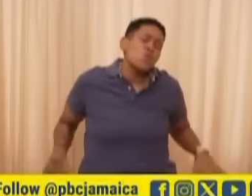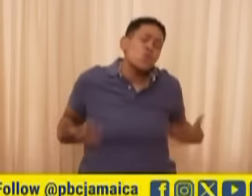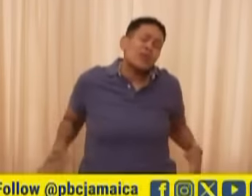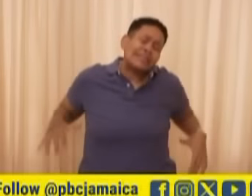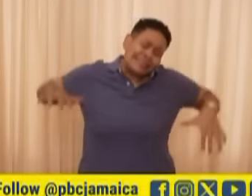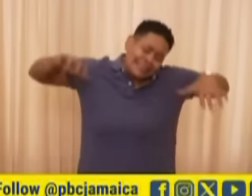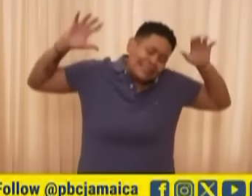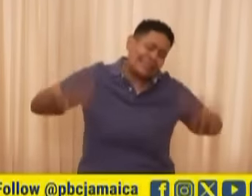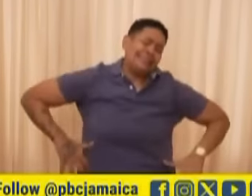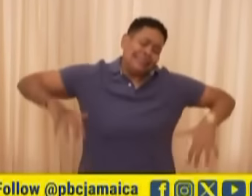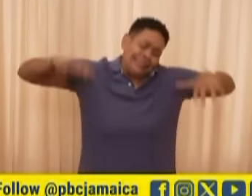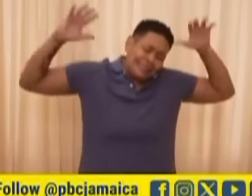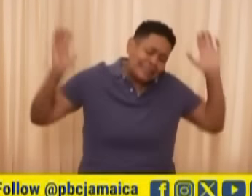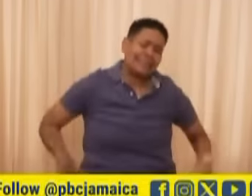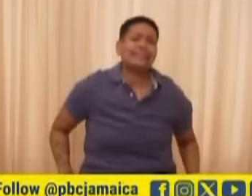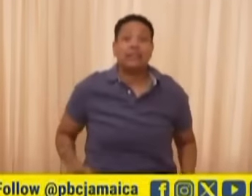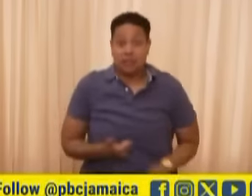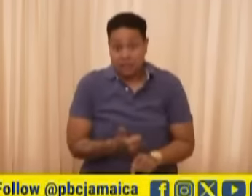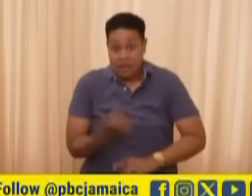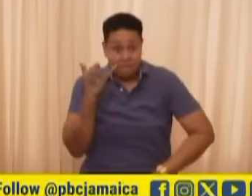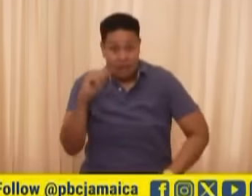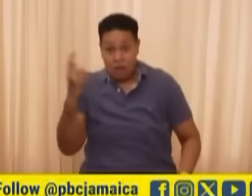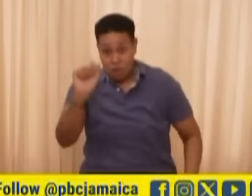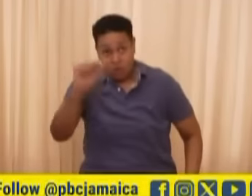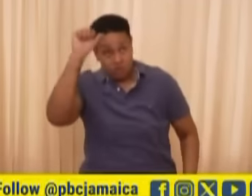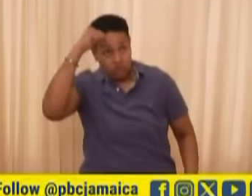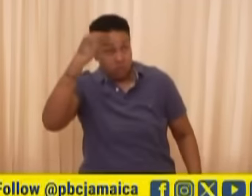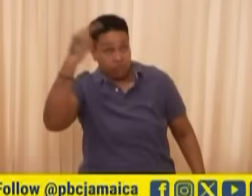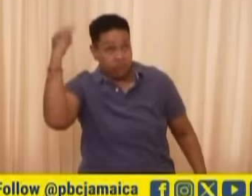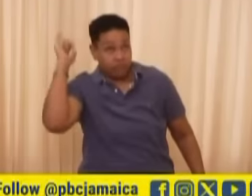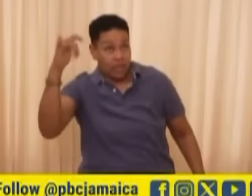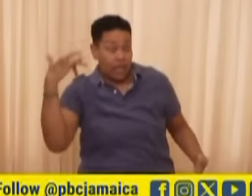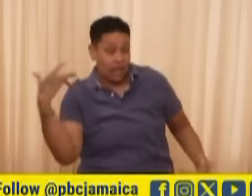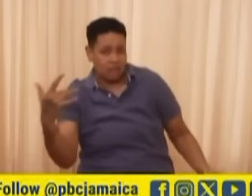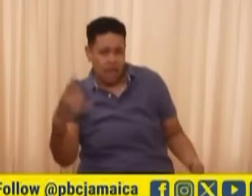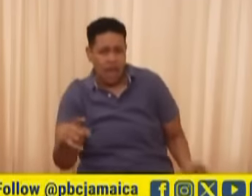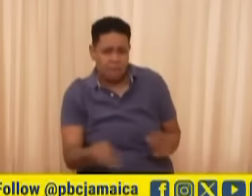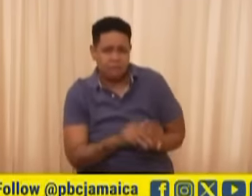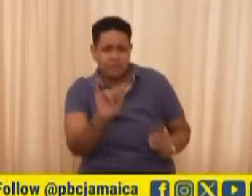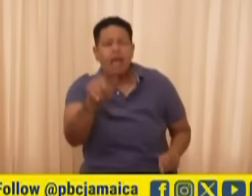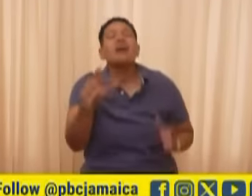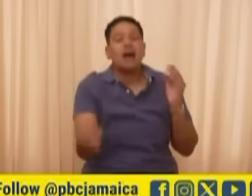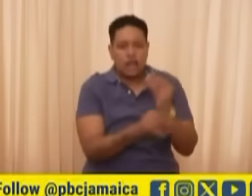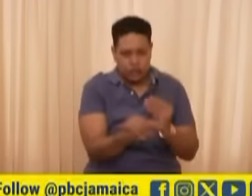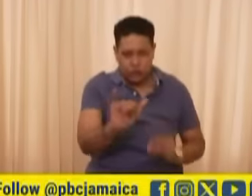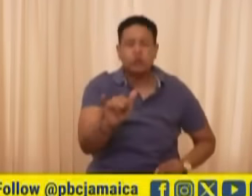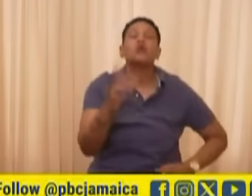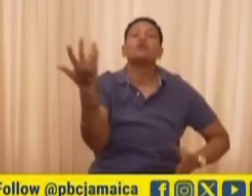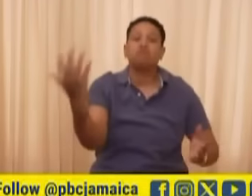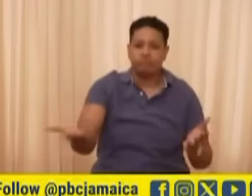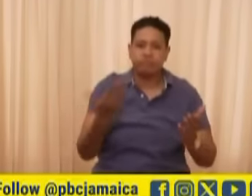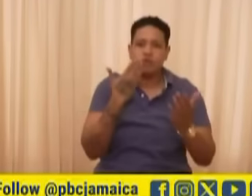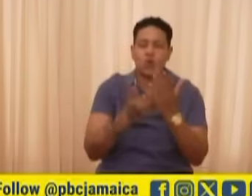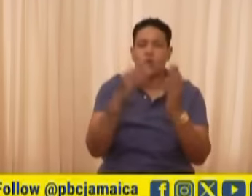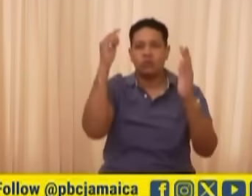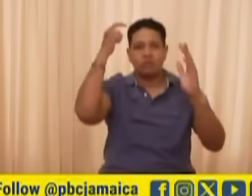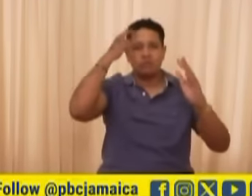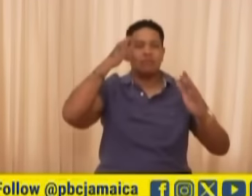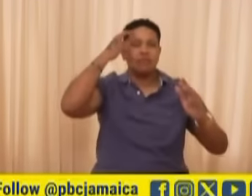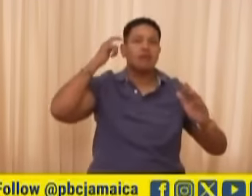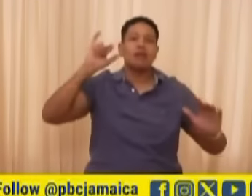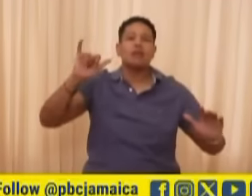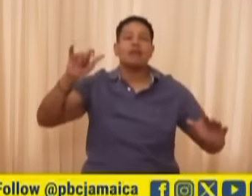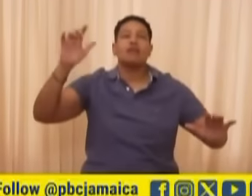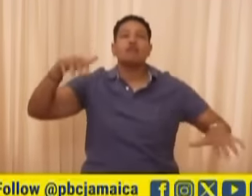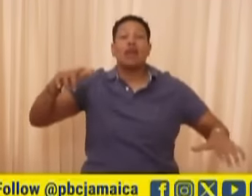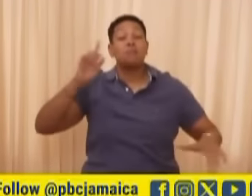significant. And if anyone can remember that event, that is also a good marker, but it is